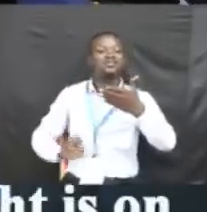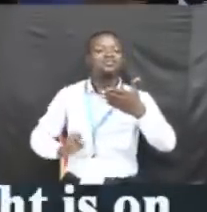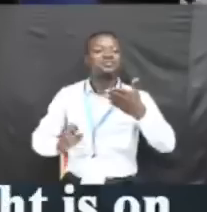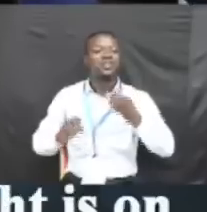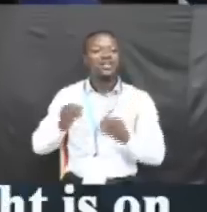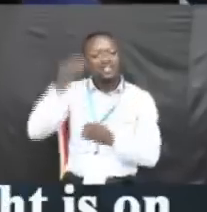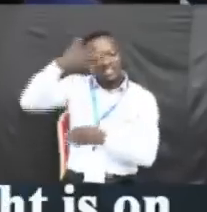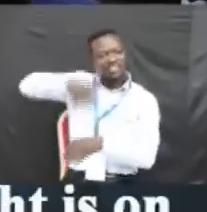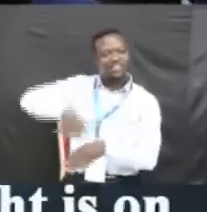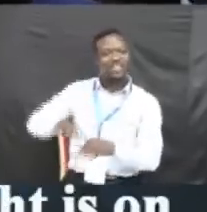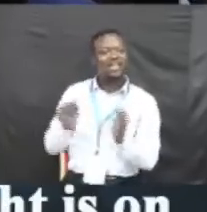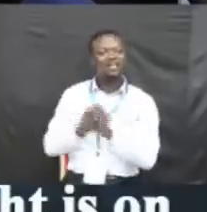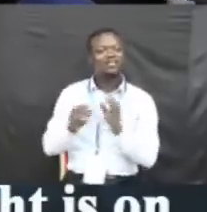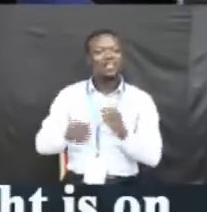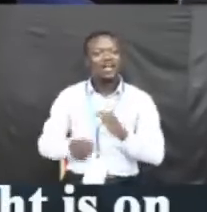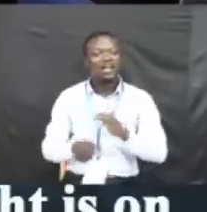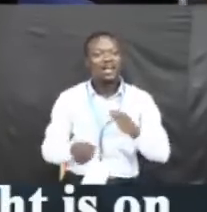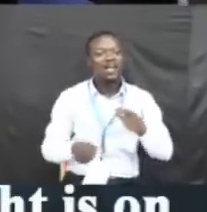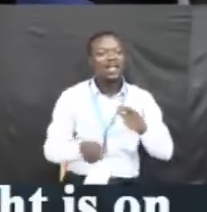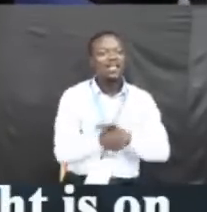shin light